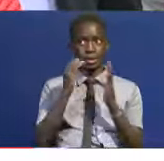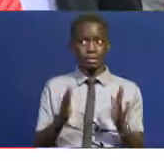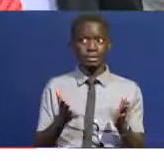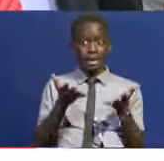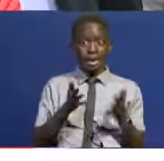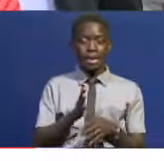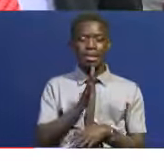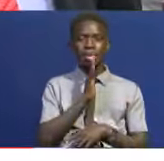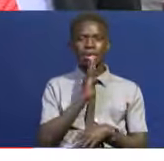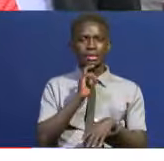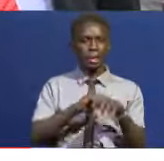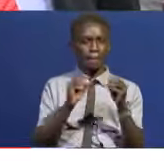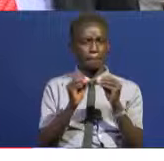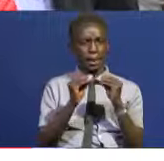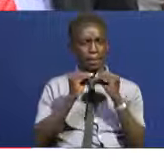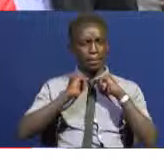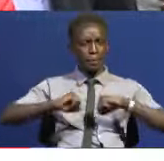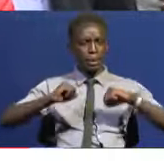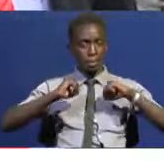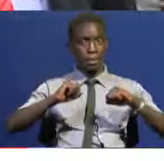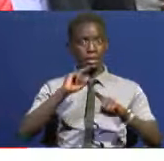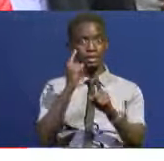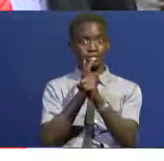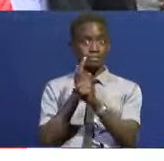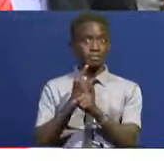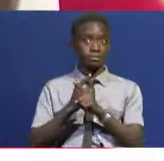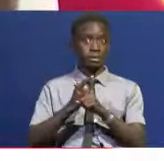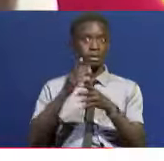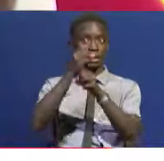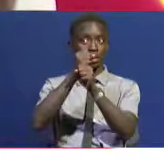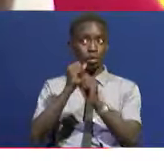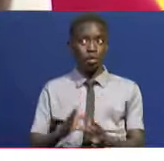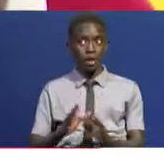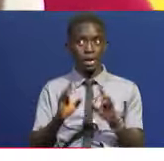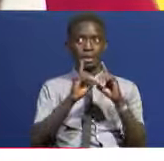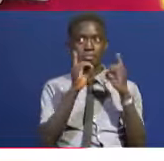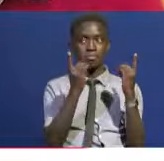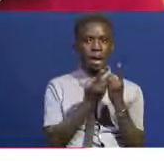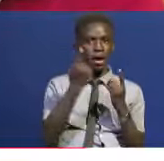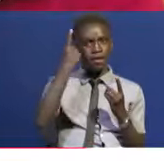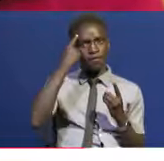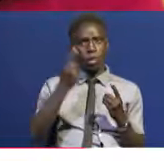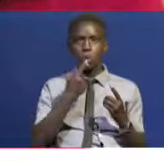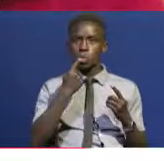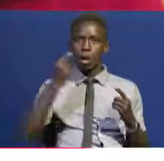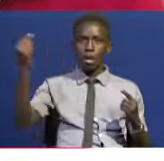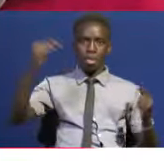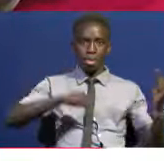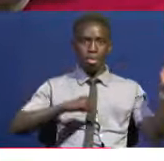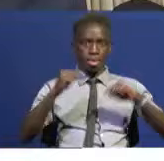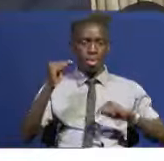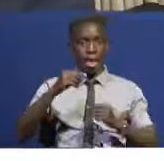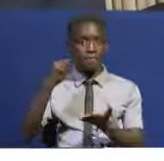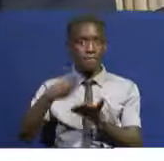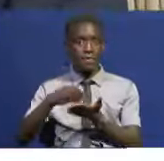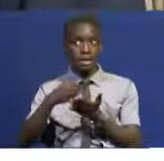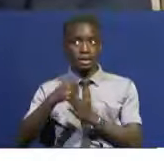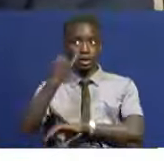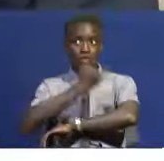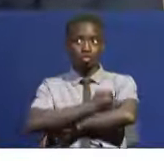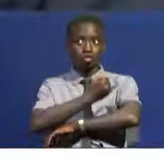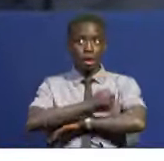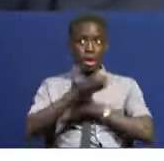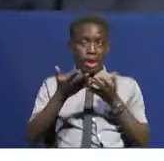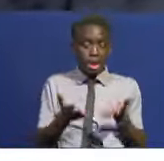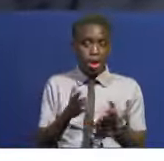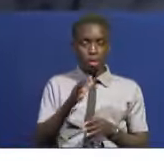with stakeholders from county governments, the Department of Immigration and various financial institutions, Dr. Mutua pledged to crack down